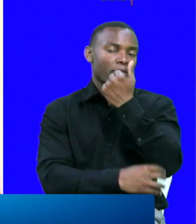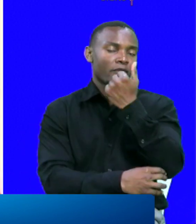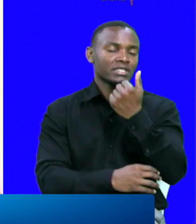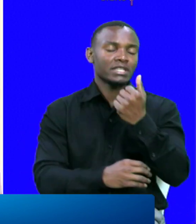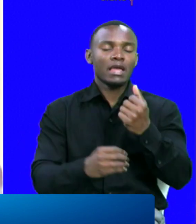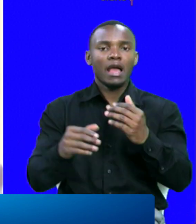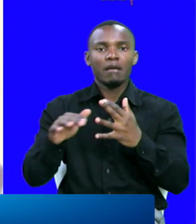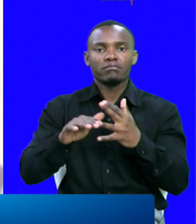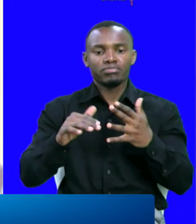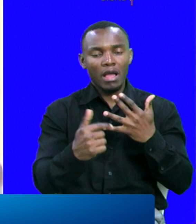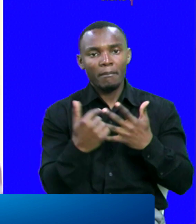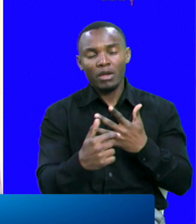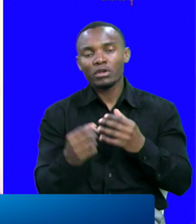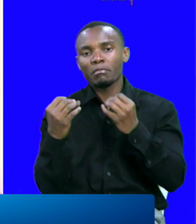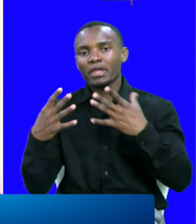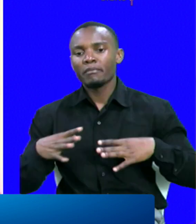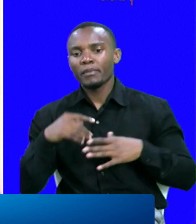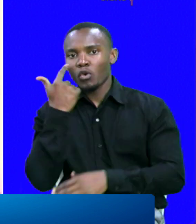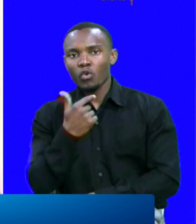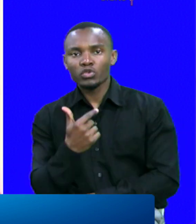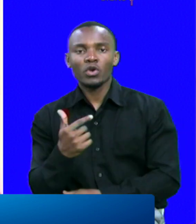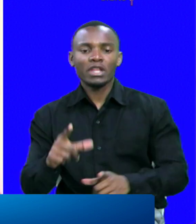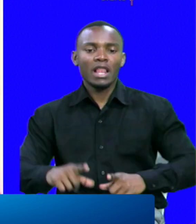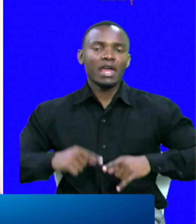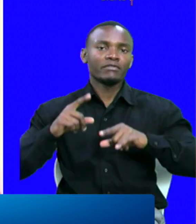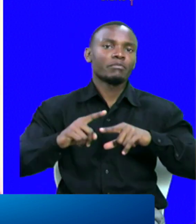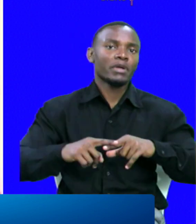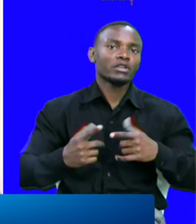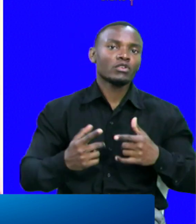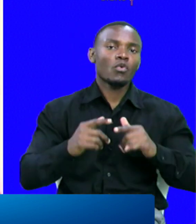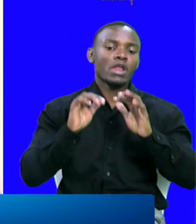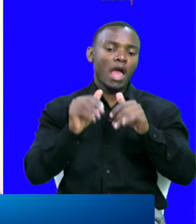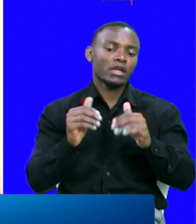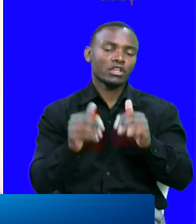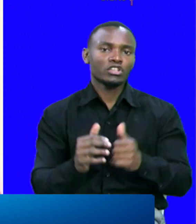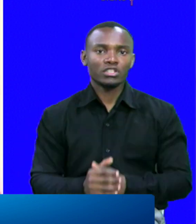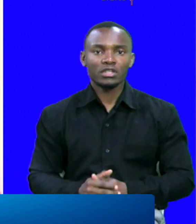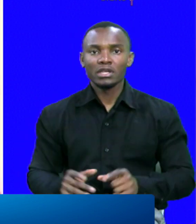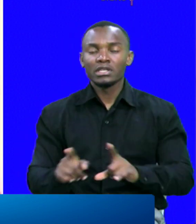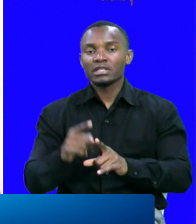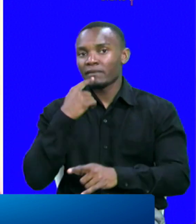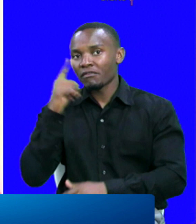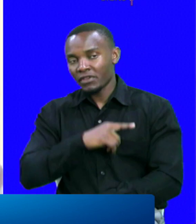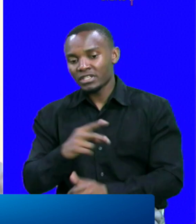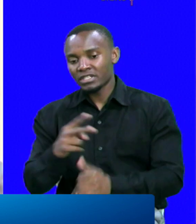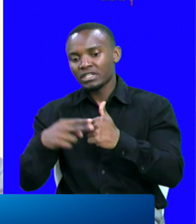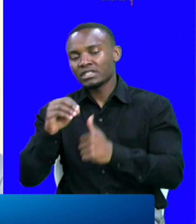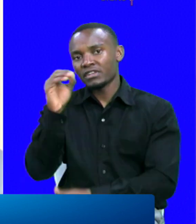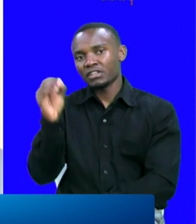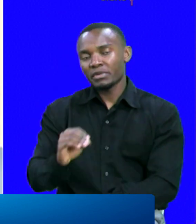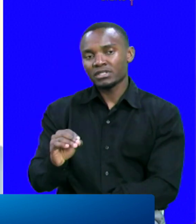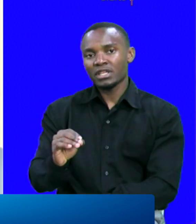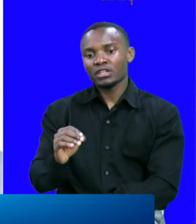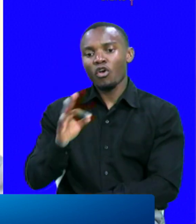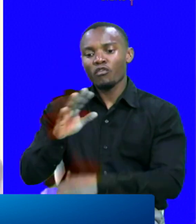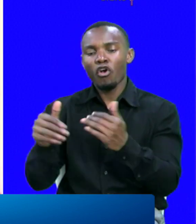by the grace of God, to the rains that we got. Low agricultural productivity was not only raising the cost of living, but